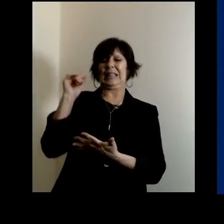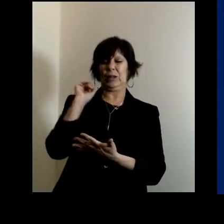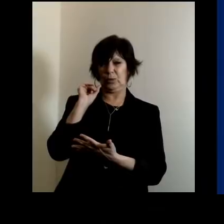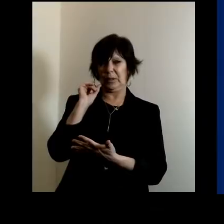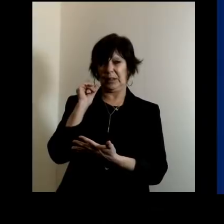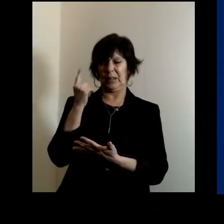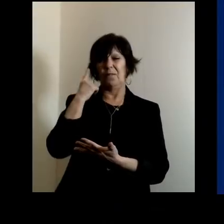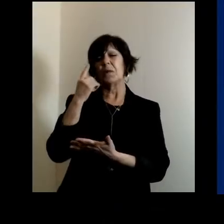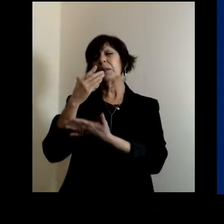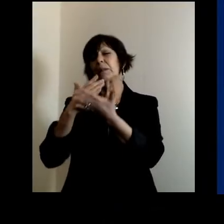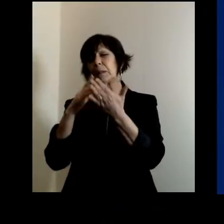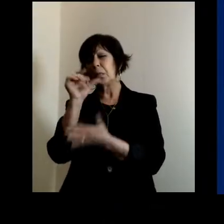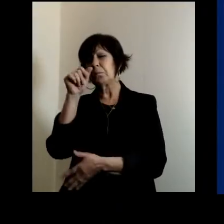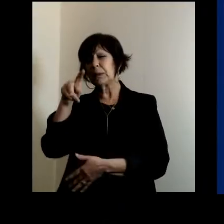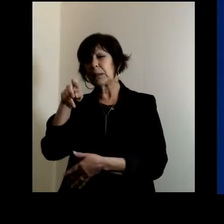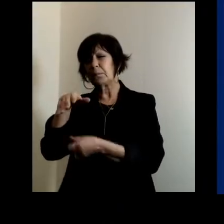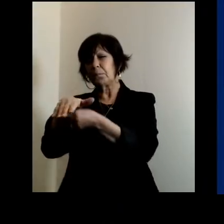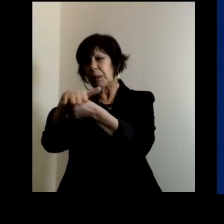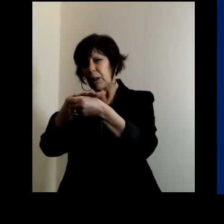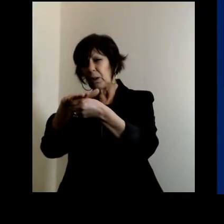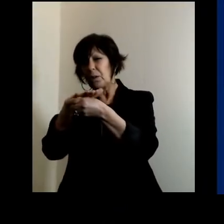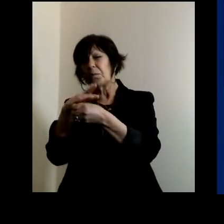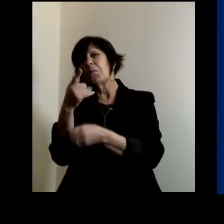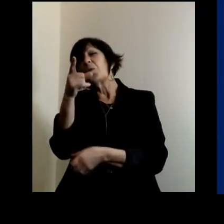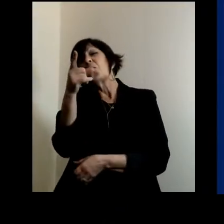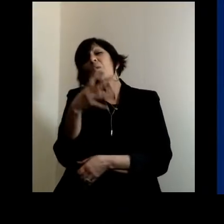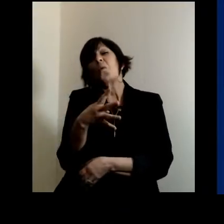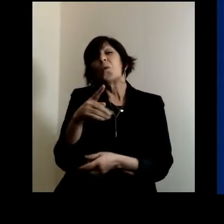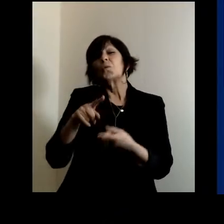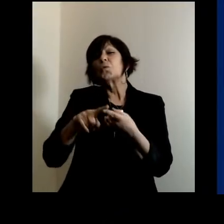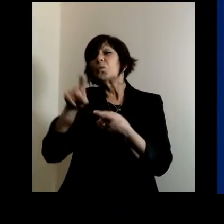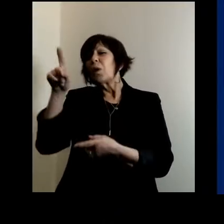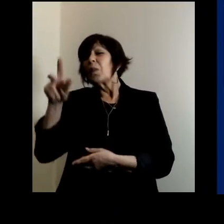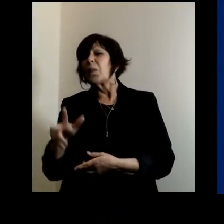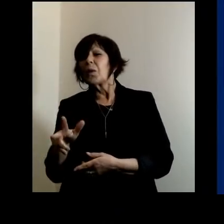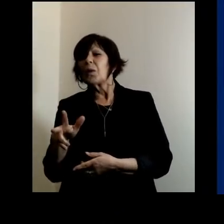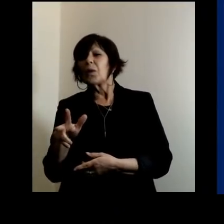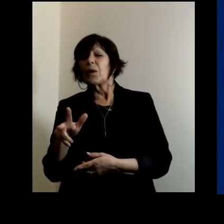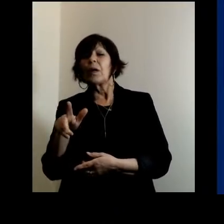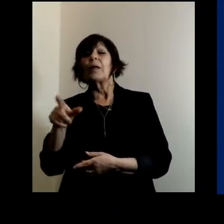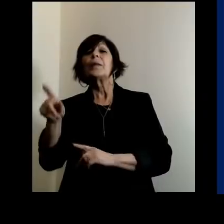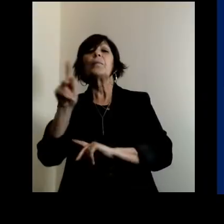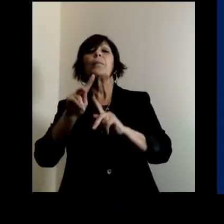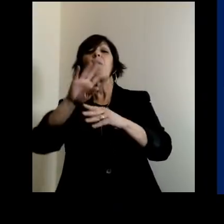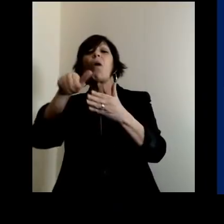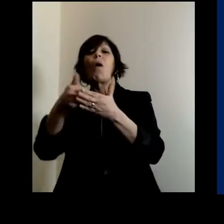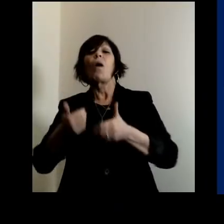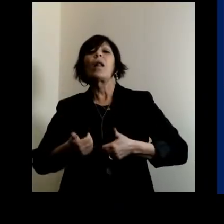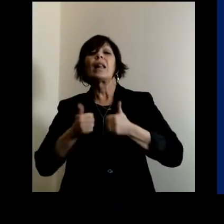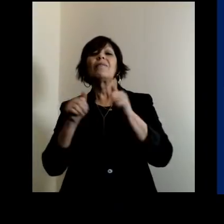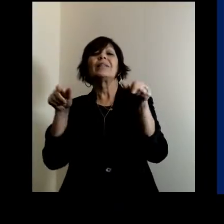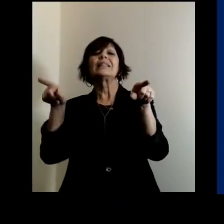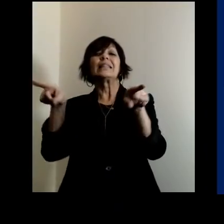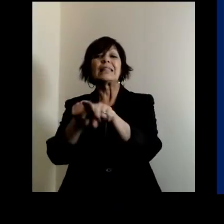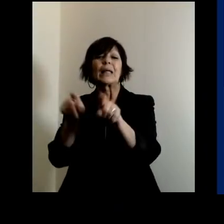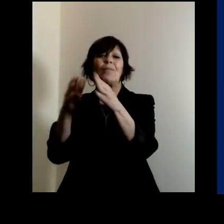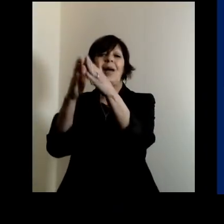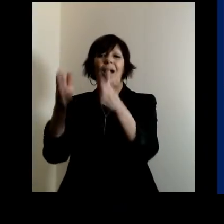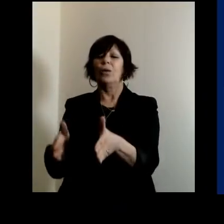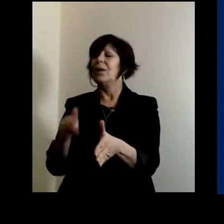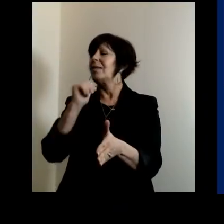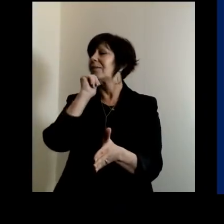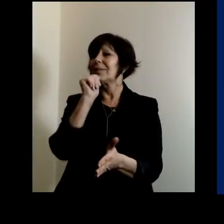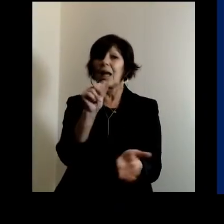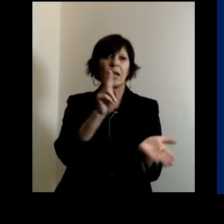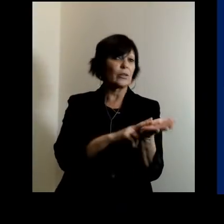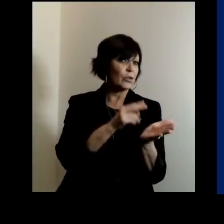the zip codes, about a quarter to one-third of the cases are all individuals who reside in the same household, but these are not nursing home cases.